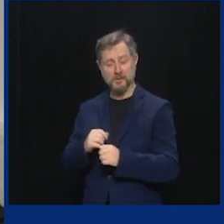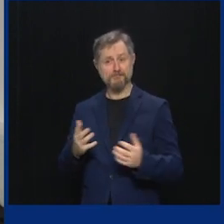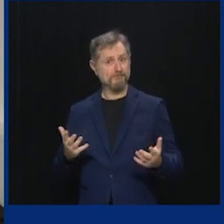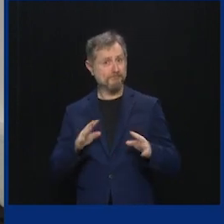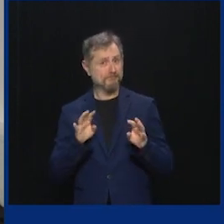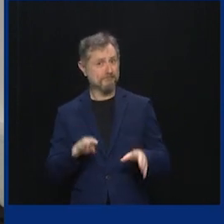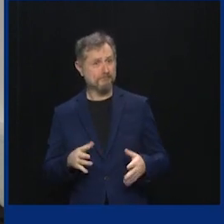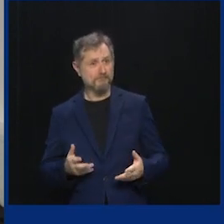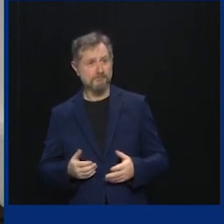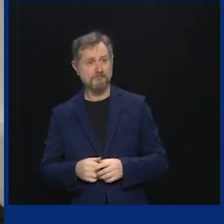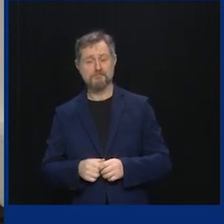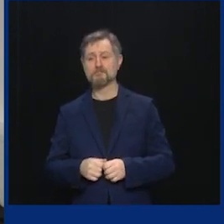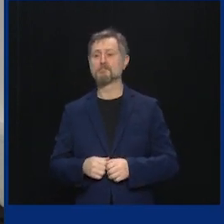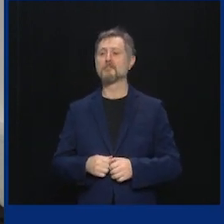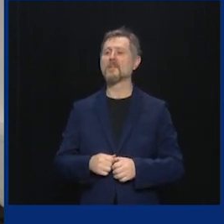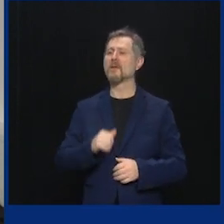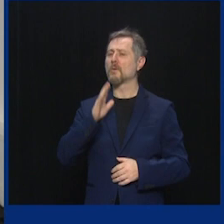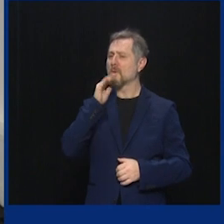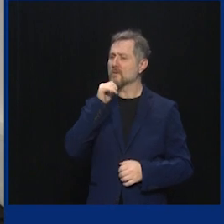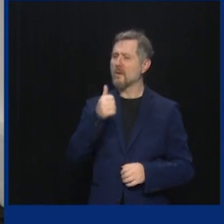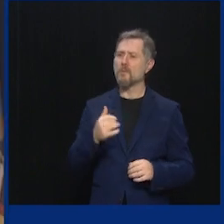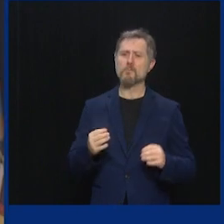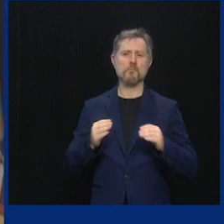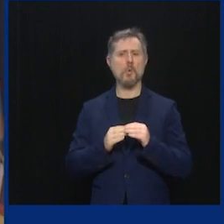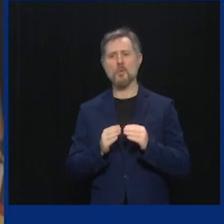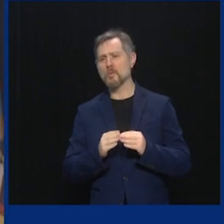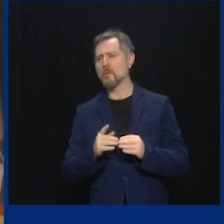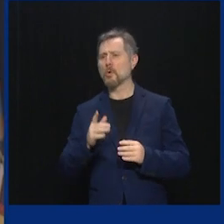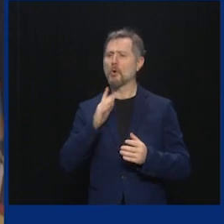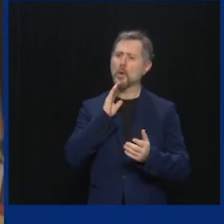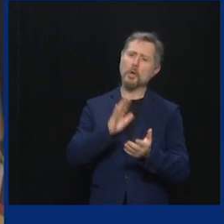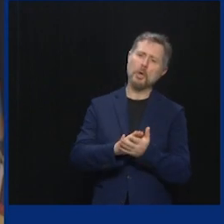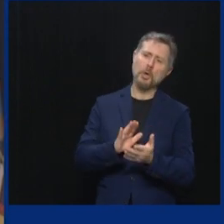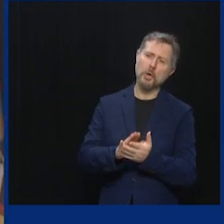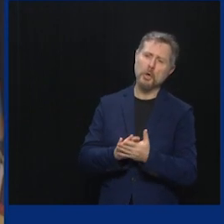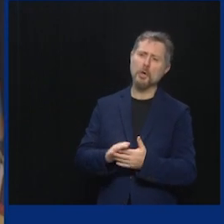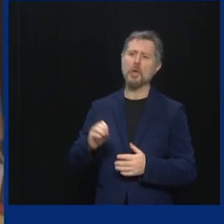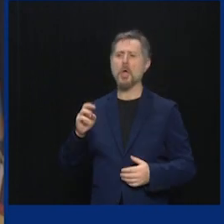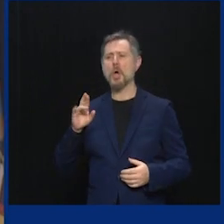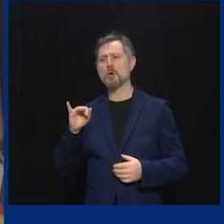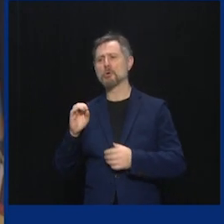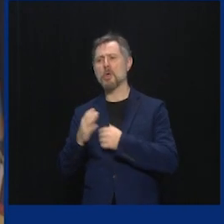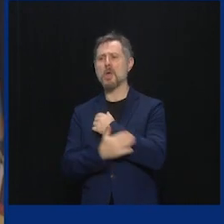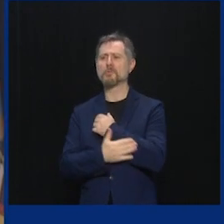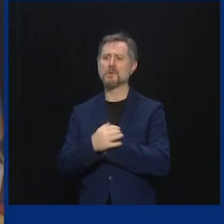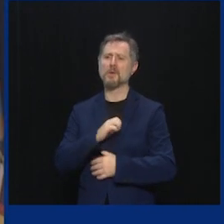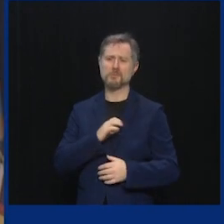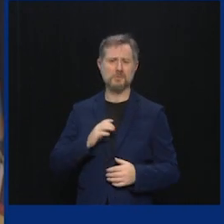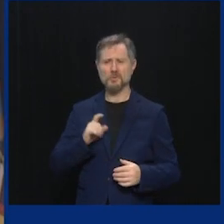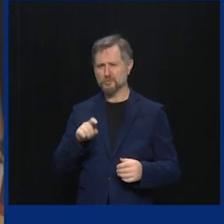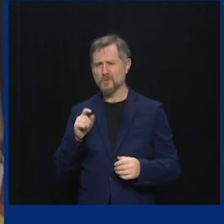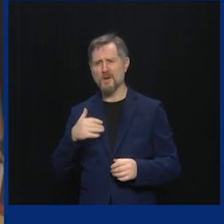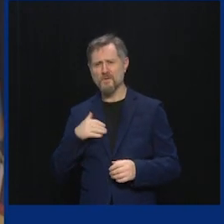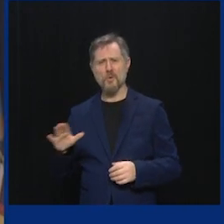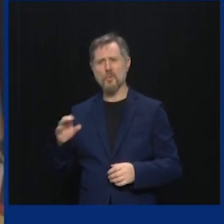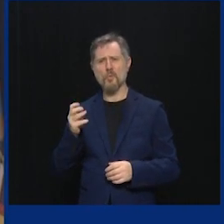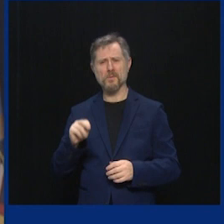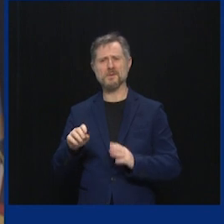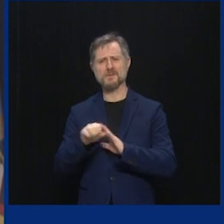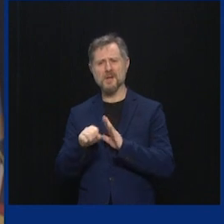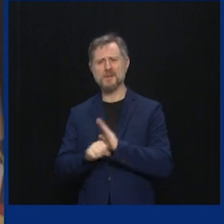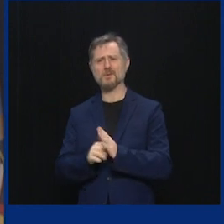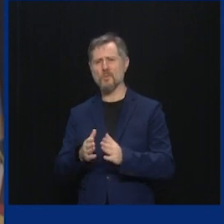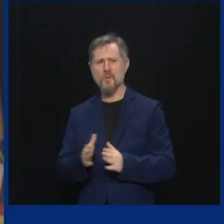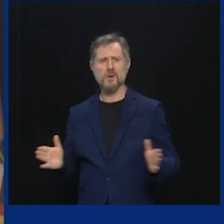than praise the Erie County Executive's mask mandate, but be more aggressive and implement your own statewide indoor mask